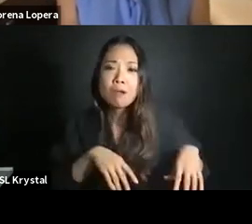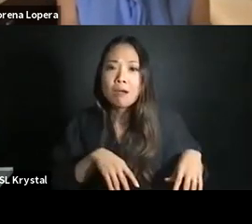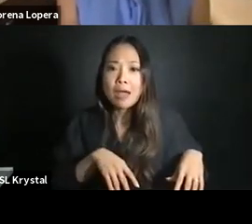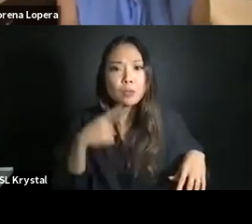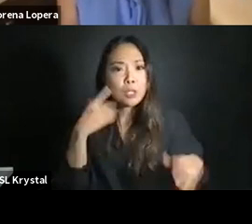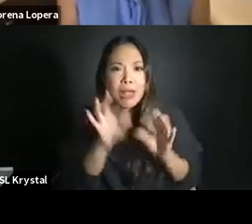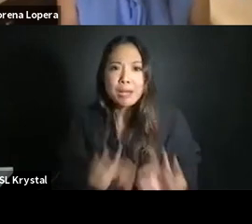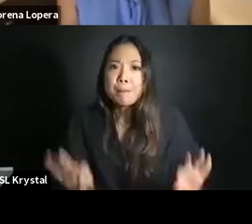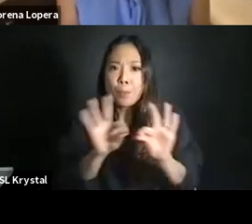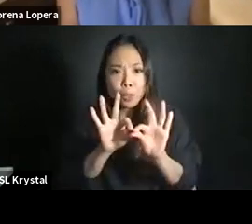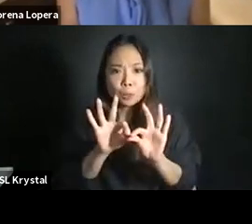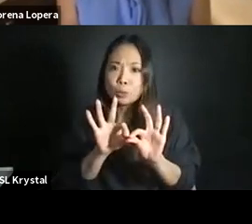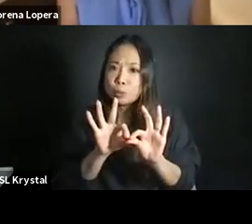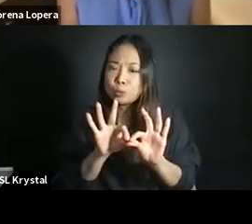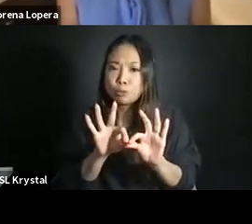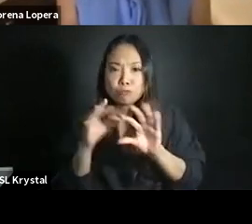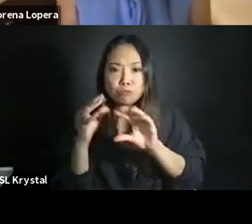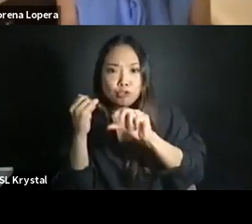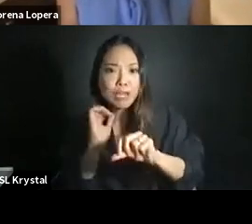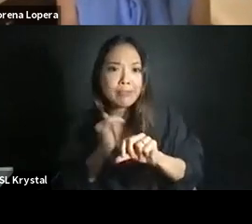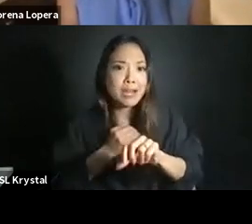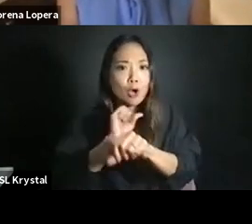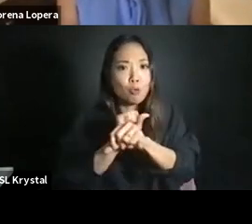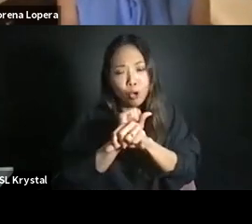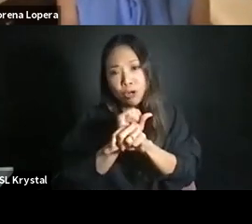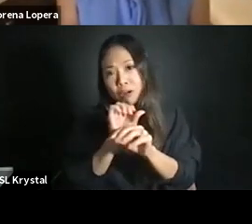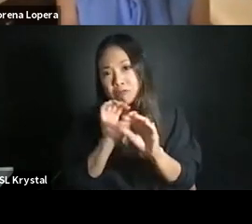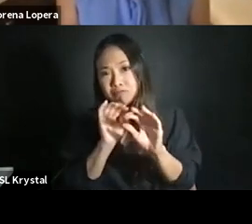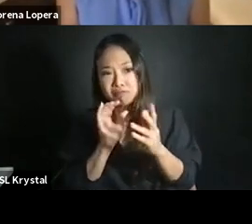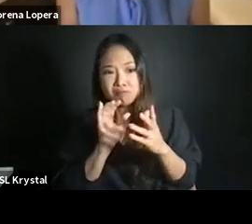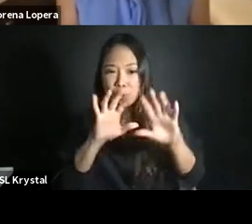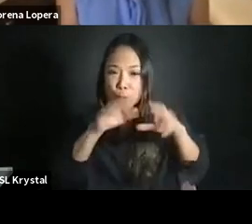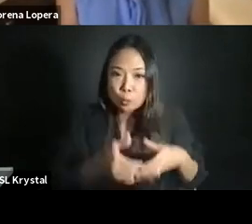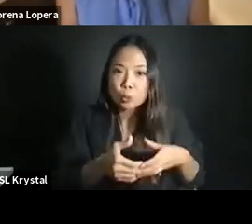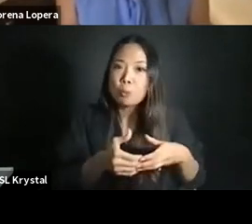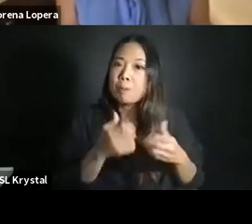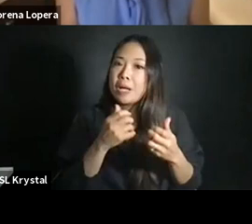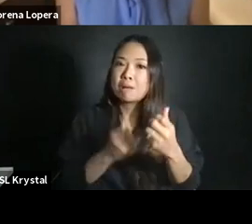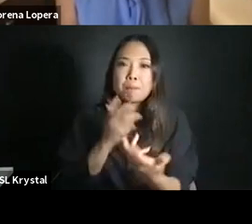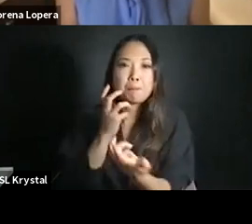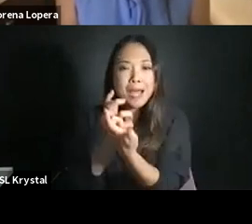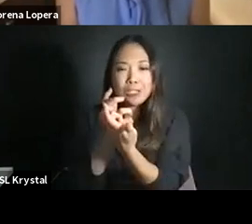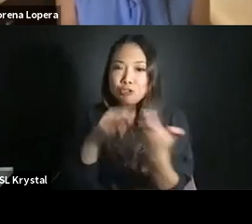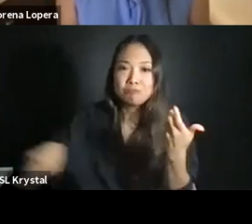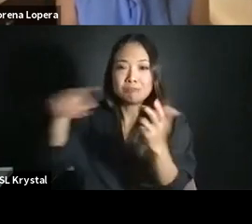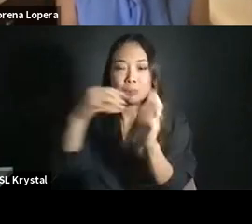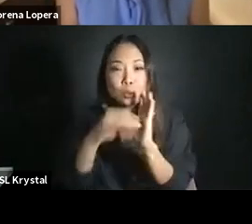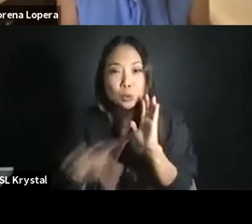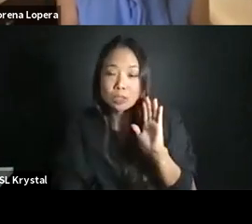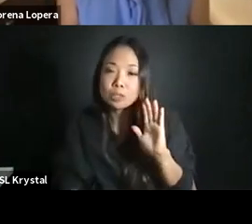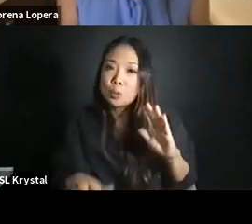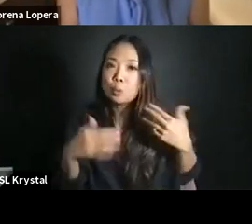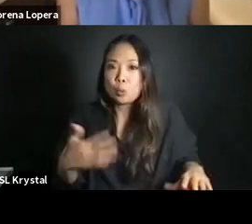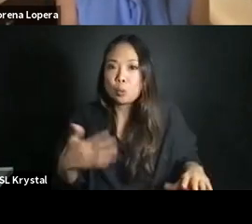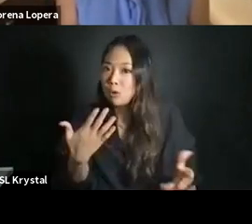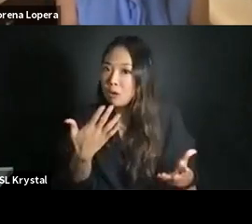uh so that we'll be more present available to all our students so i want to really congratulate you and your team on making that significant progress with